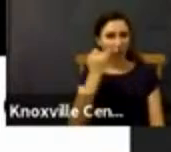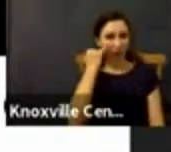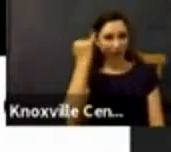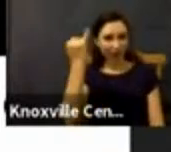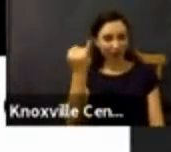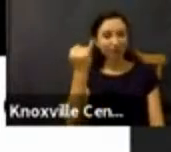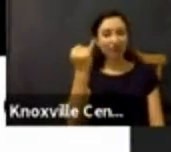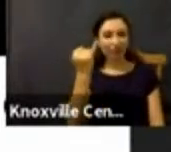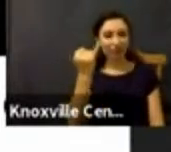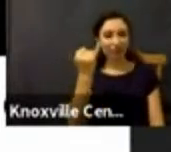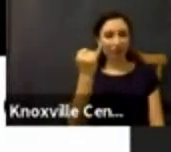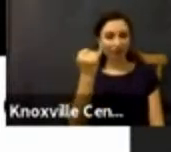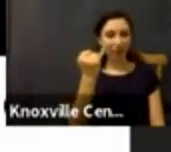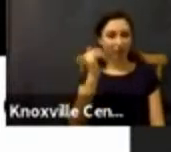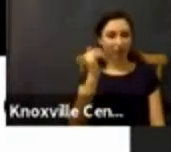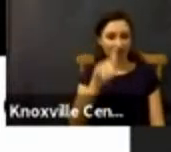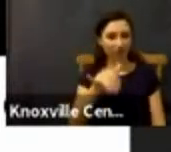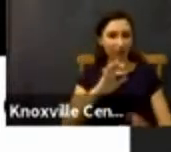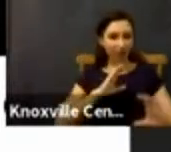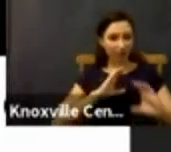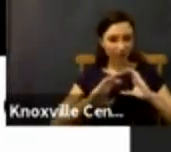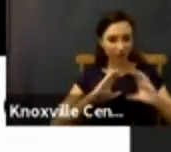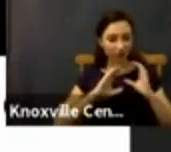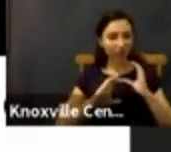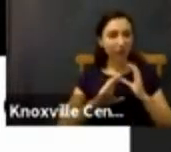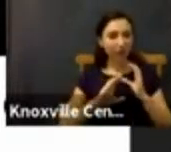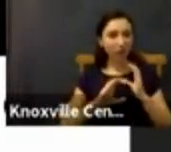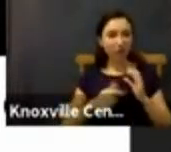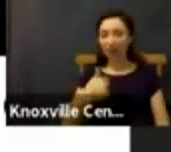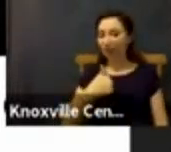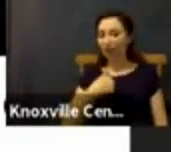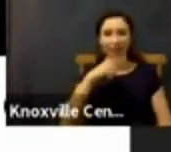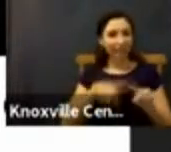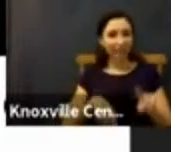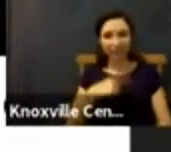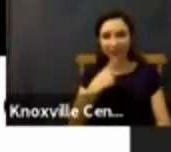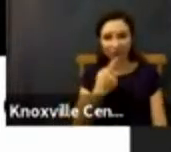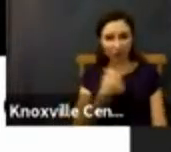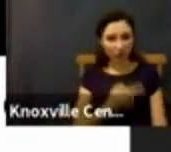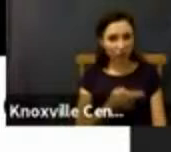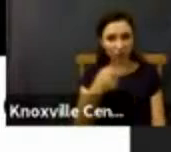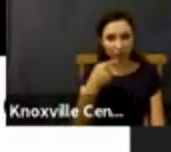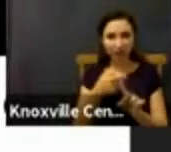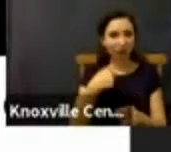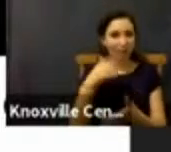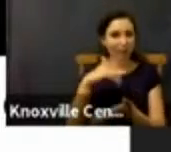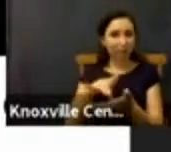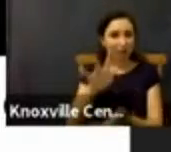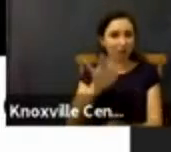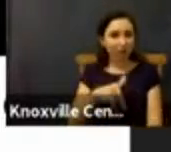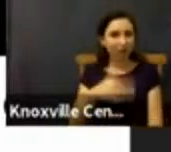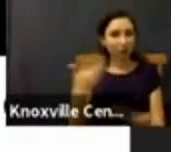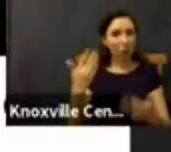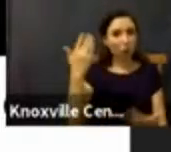that conversation and the stratification is I can't tell you until I'm in the middle of it what that looks